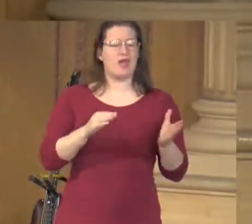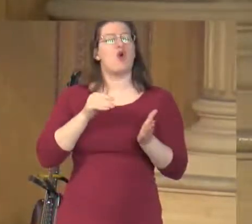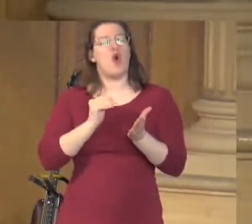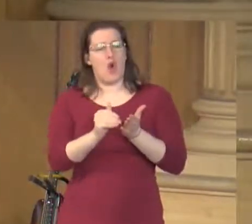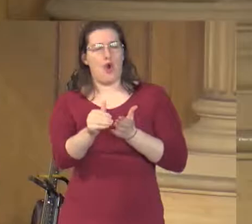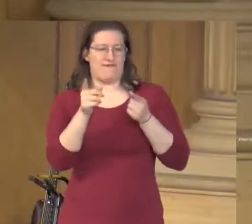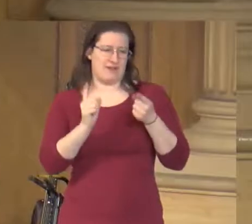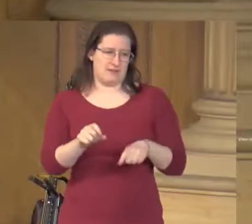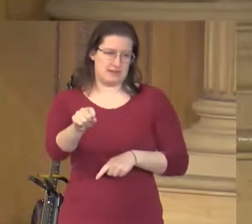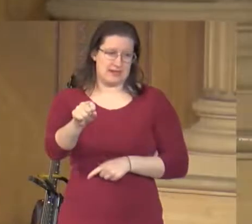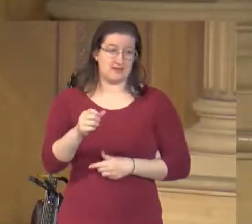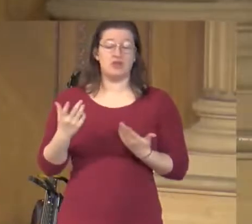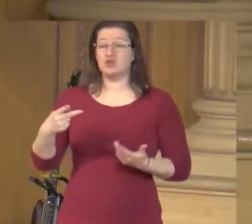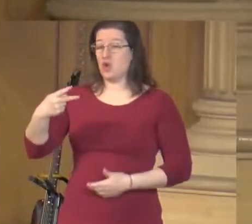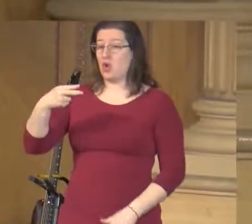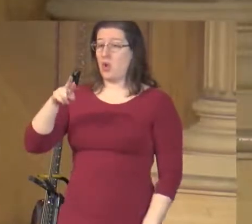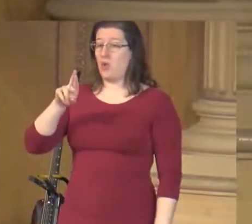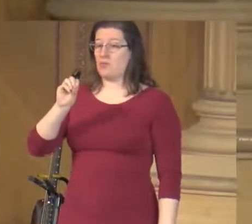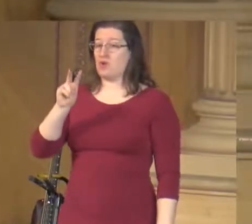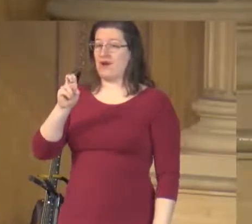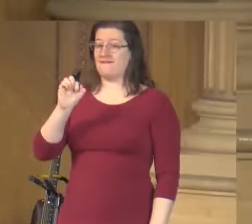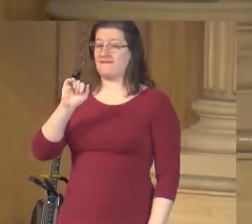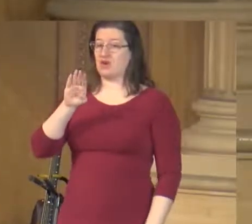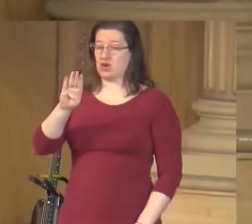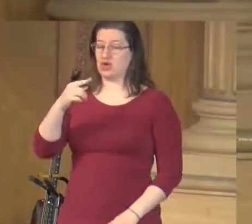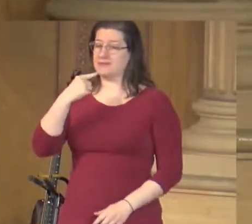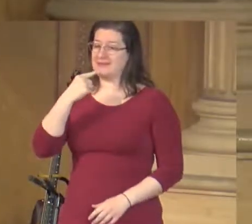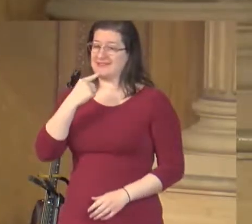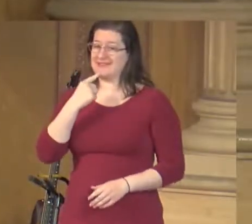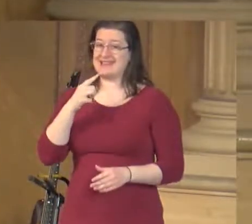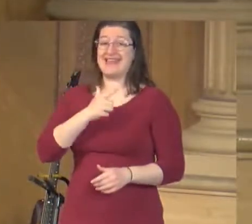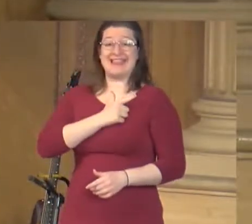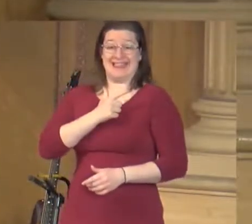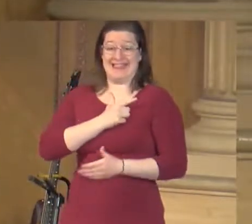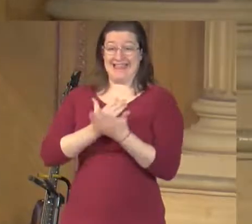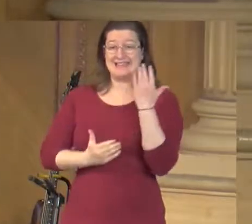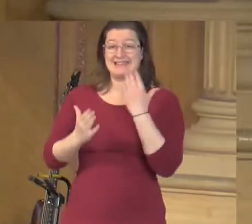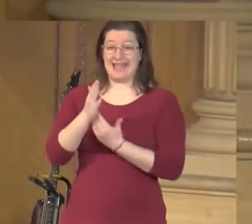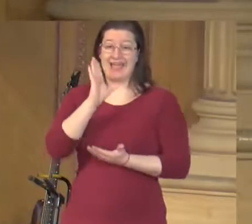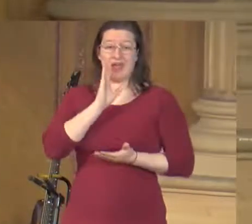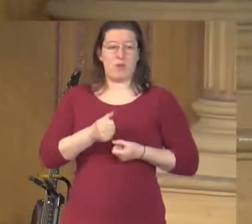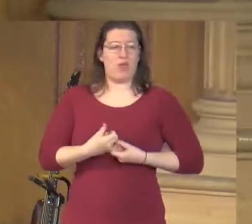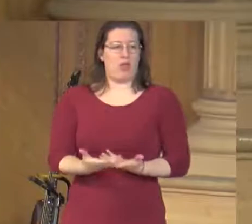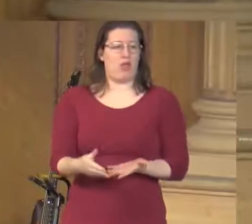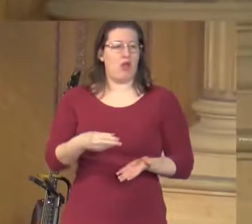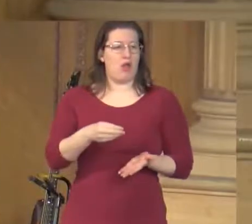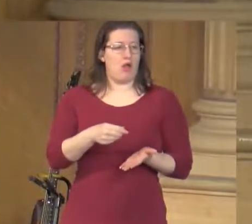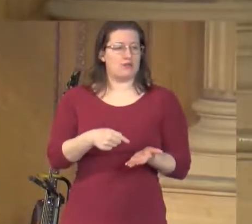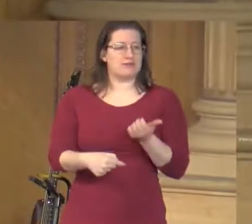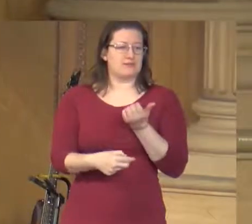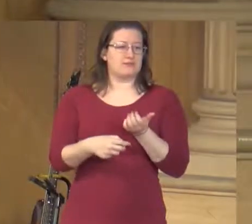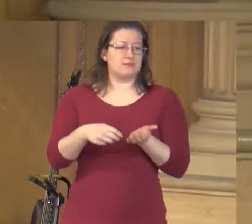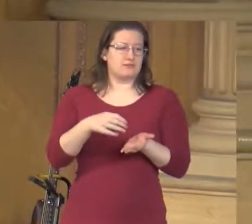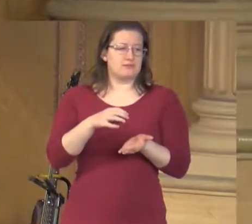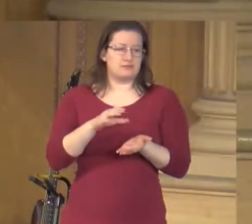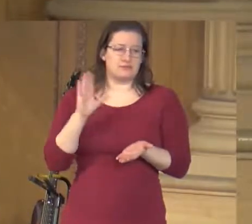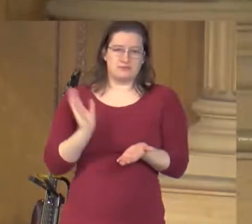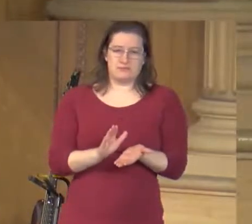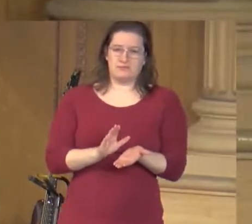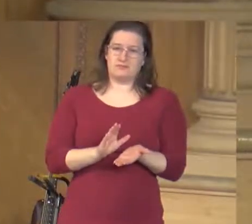So for example, Proverbs 10.4 says, a slack hand causes poverty, but the hand of the diligent makes rich.